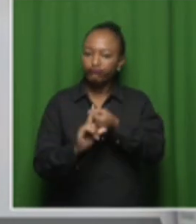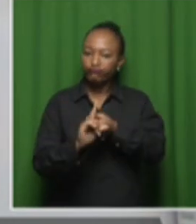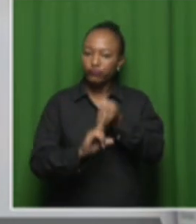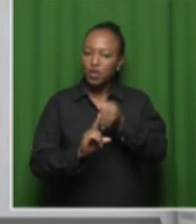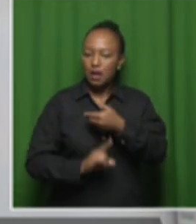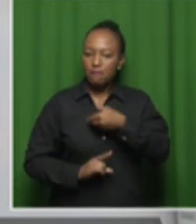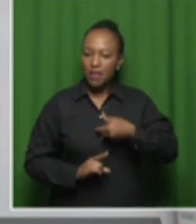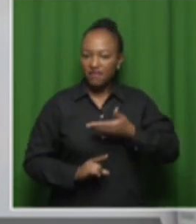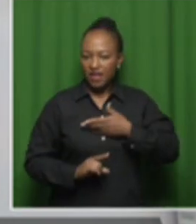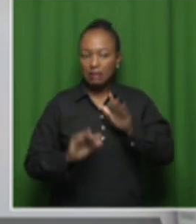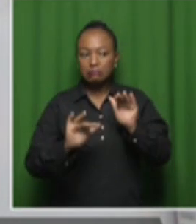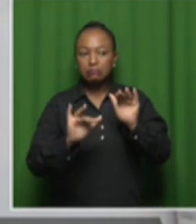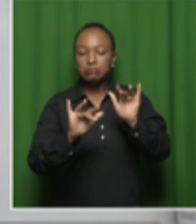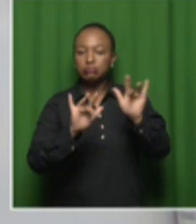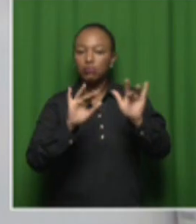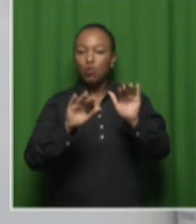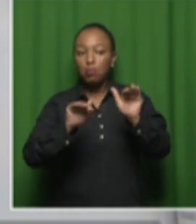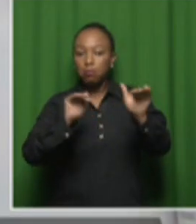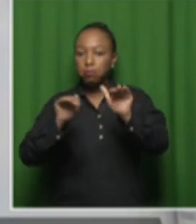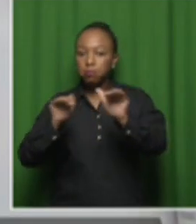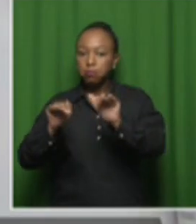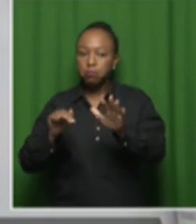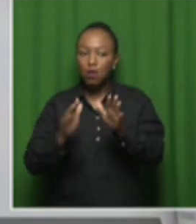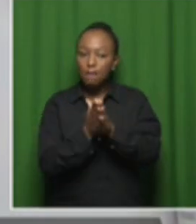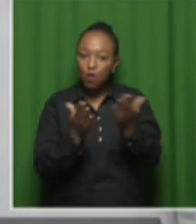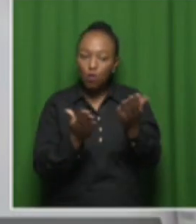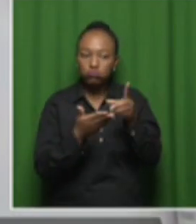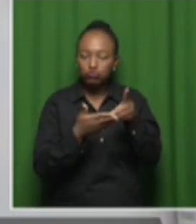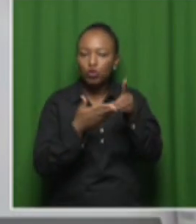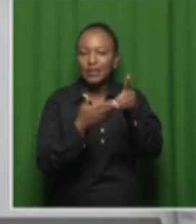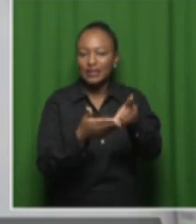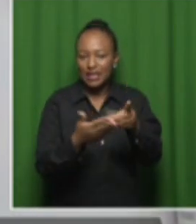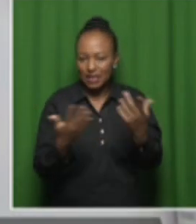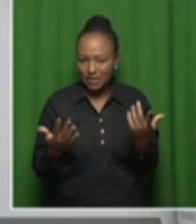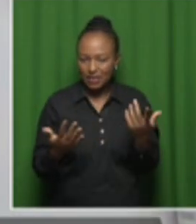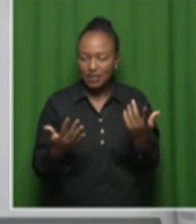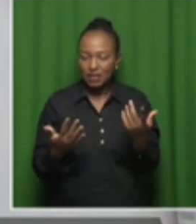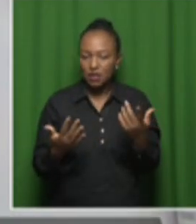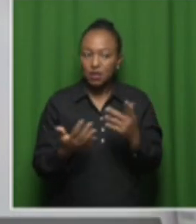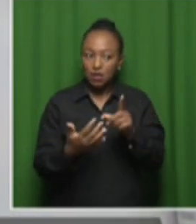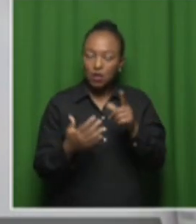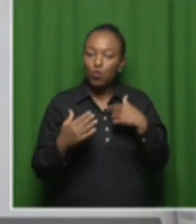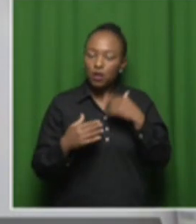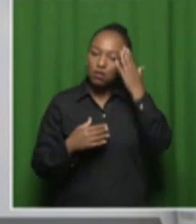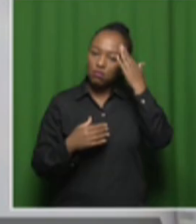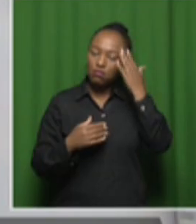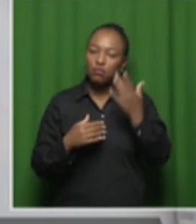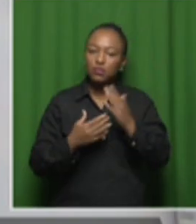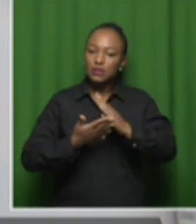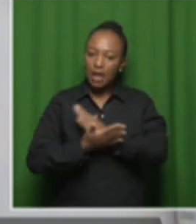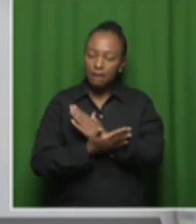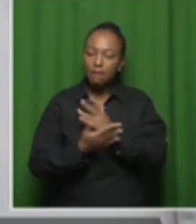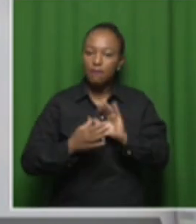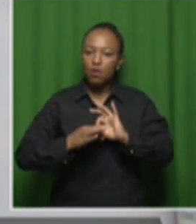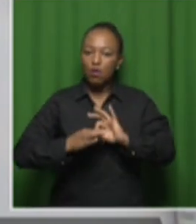to encourage book donations because we are aware that certain households do not